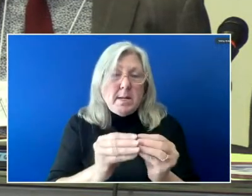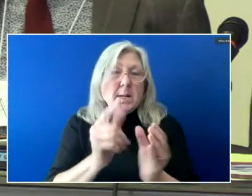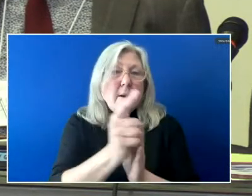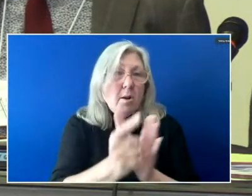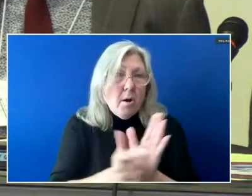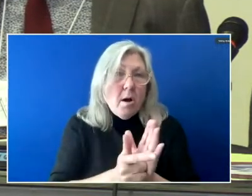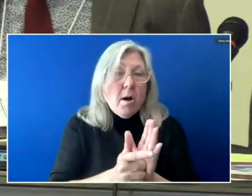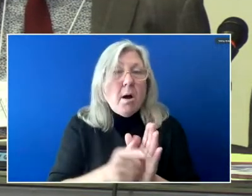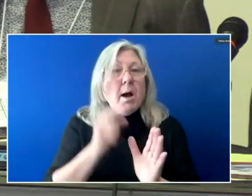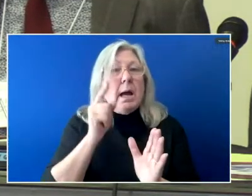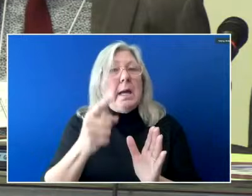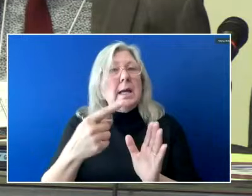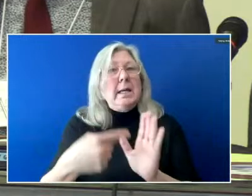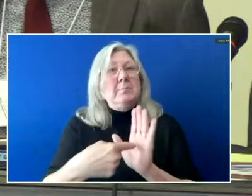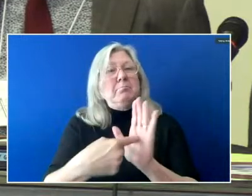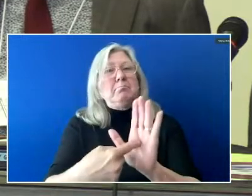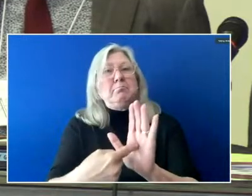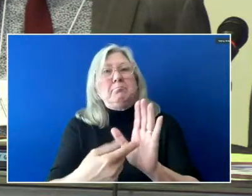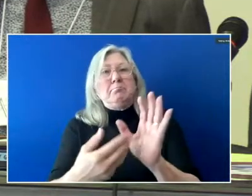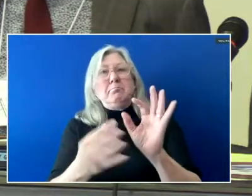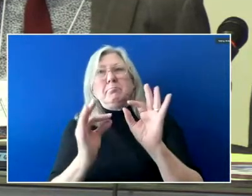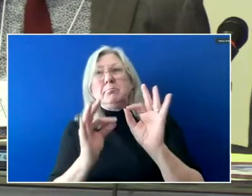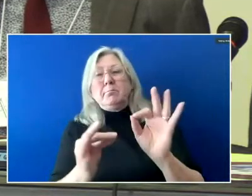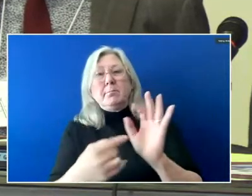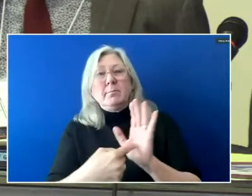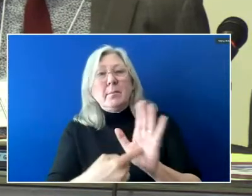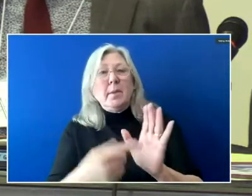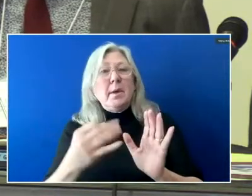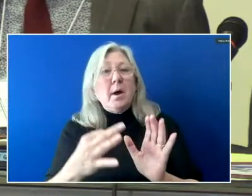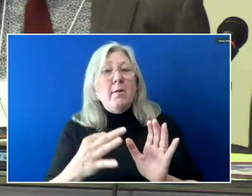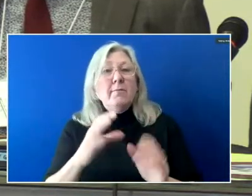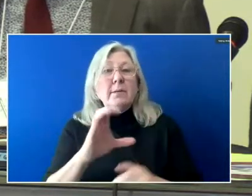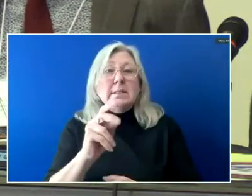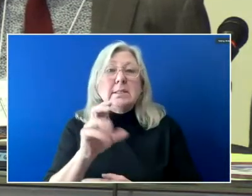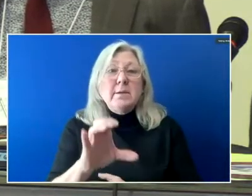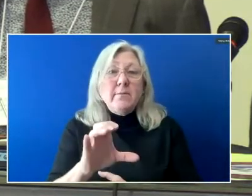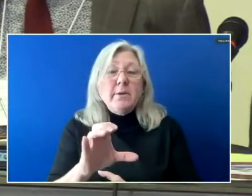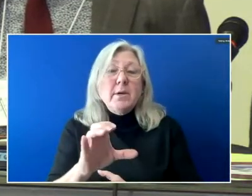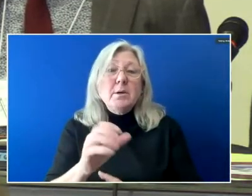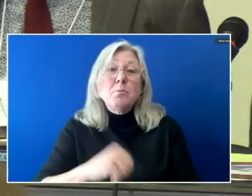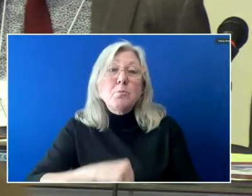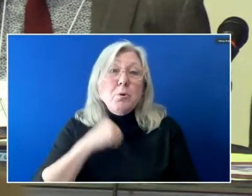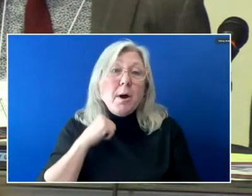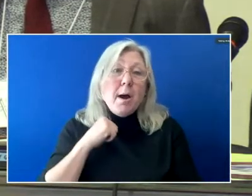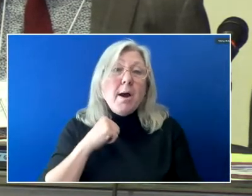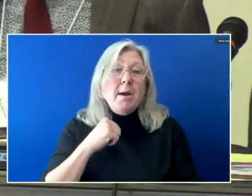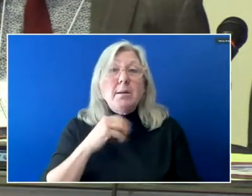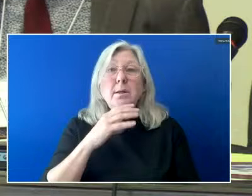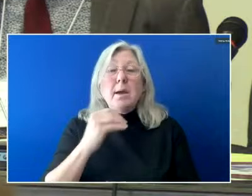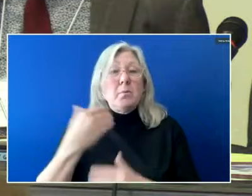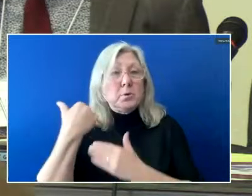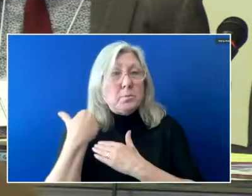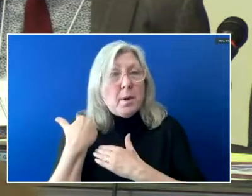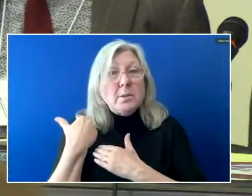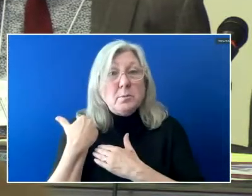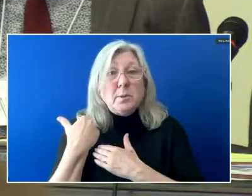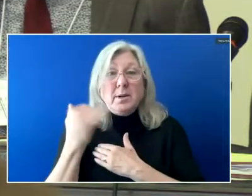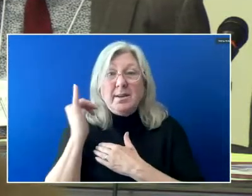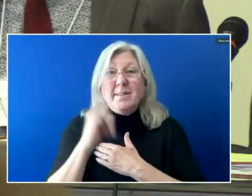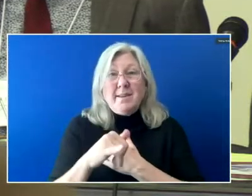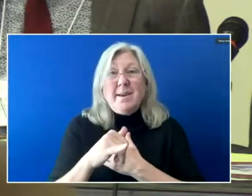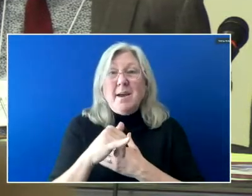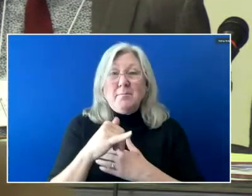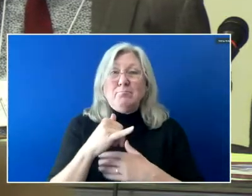level of civic pride and responsibility that characterizes Our Town Ian is a